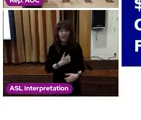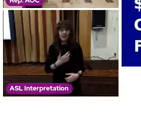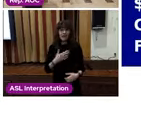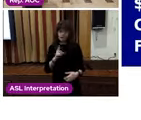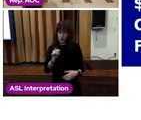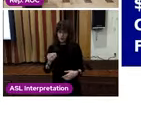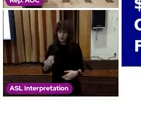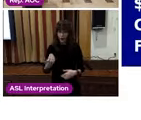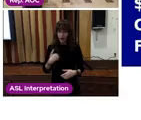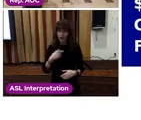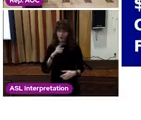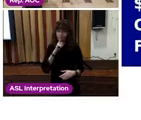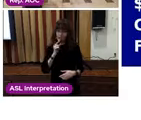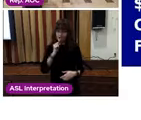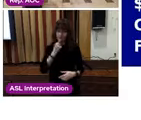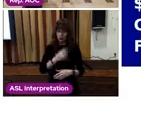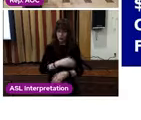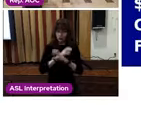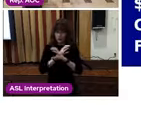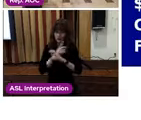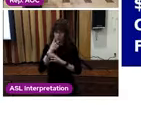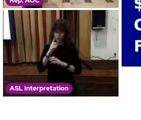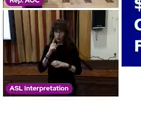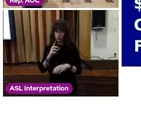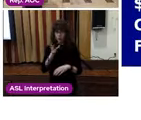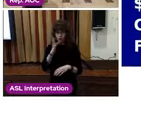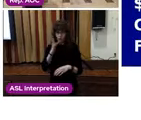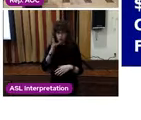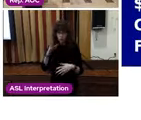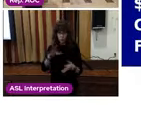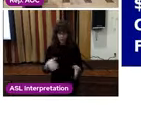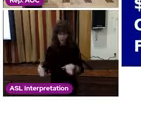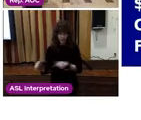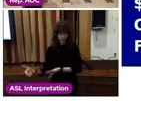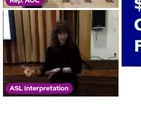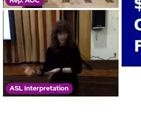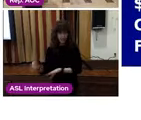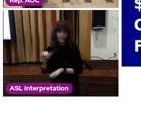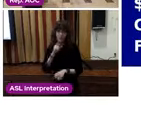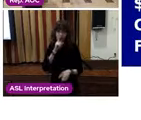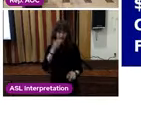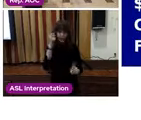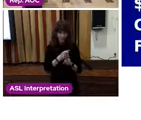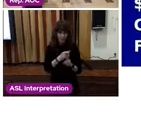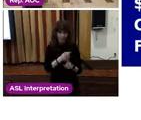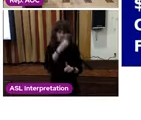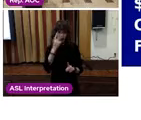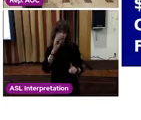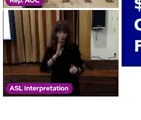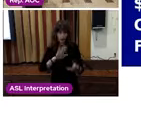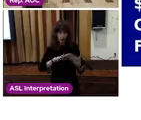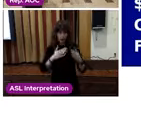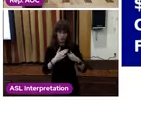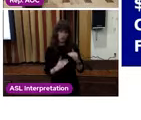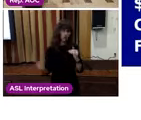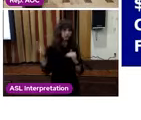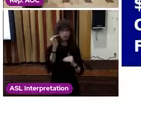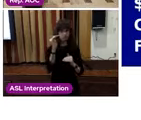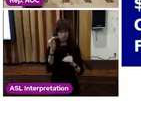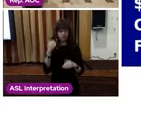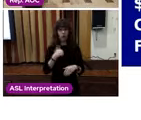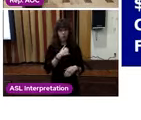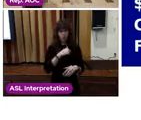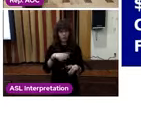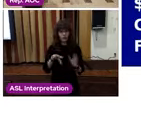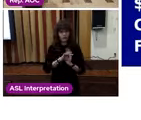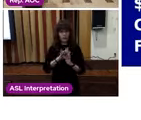crisis, and it's impacting our communities differently. And one of the reasons why we picked Jacoby and we picked Elmhurst Hospital